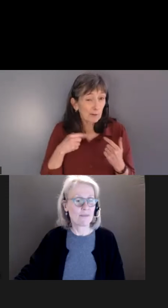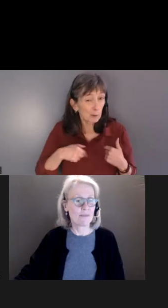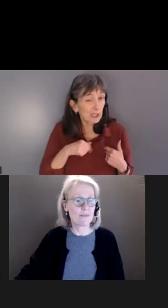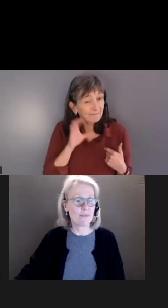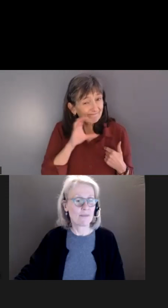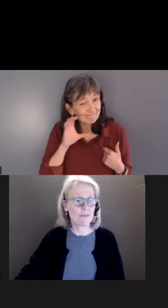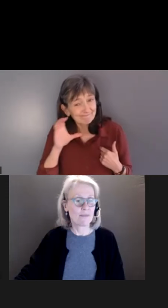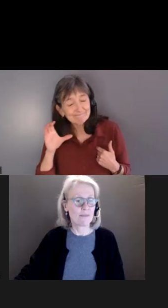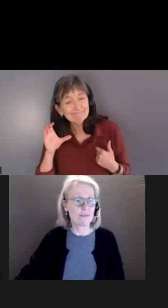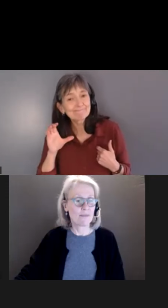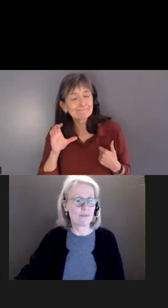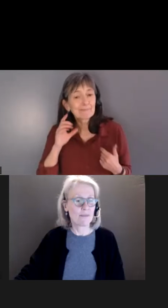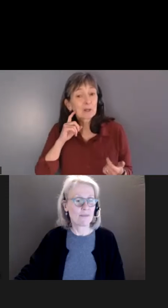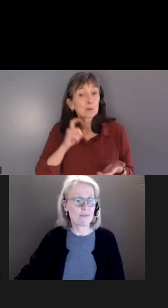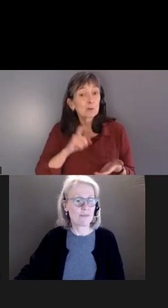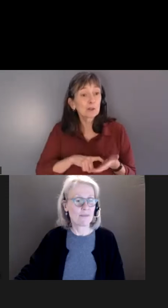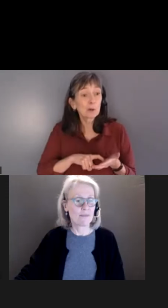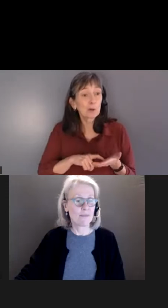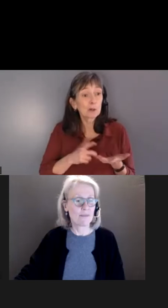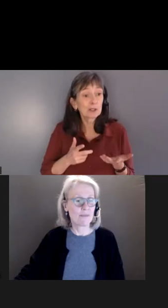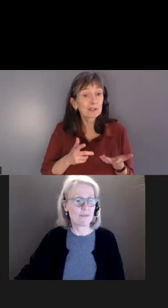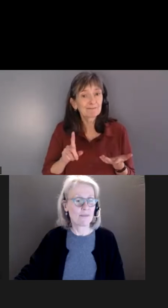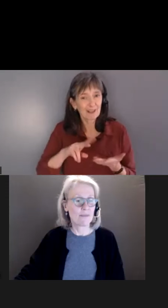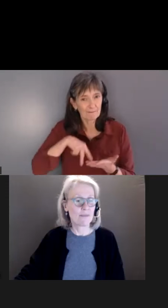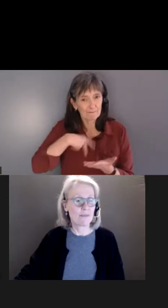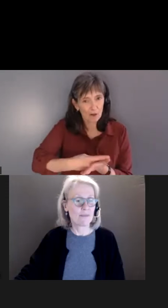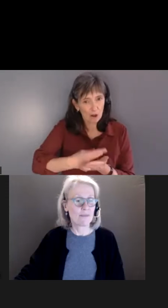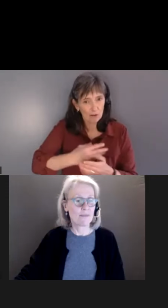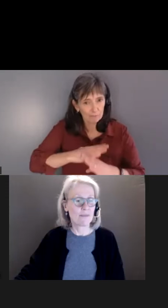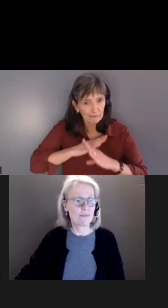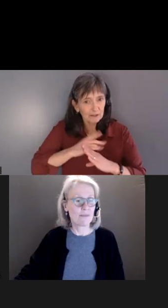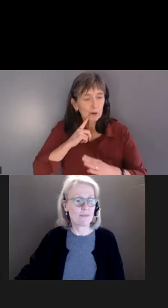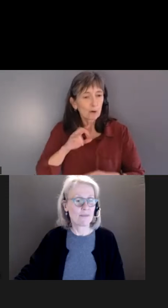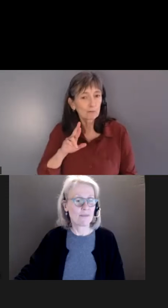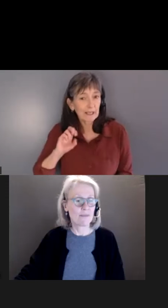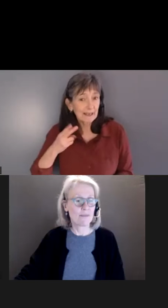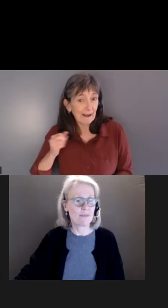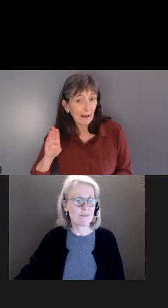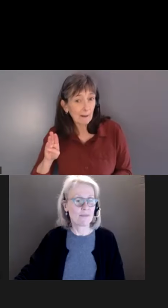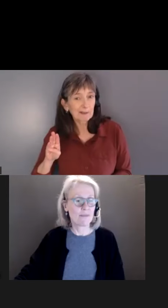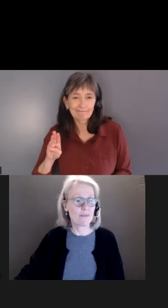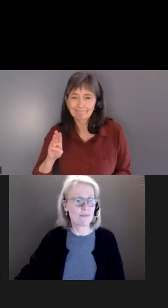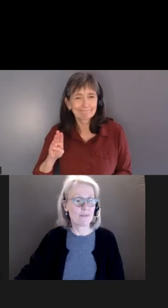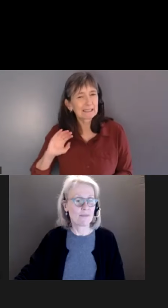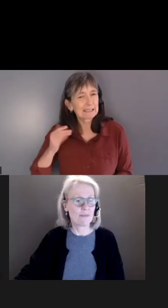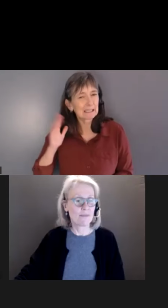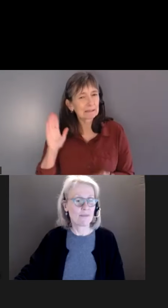found that there were some shortages in the availability of fall prevention and reablement programs in particular.